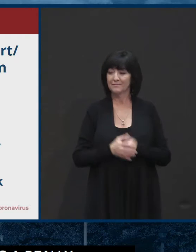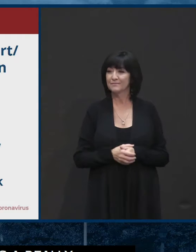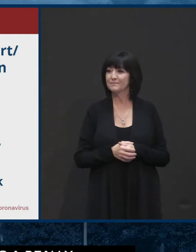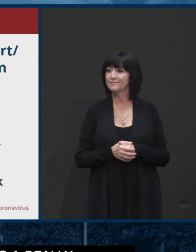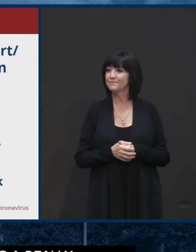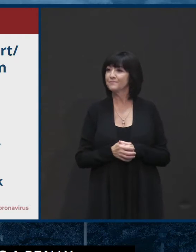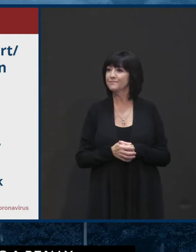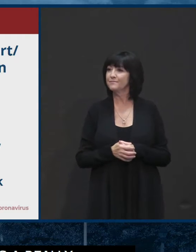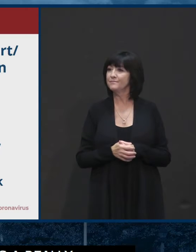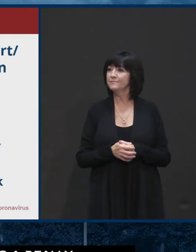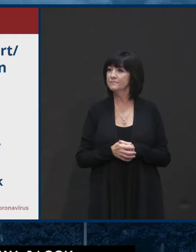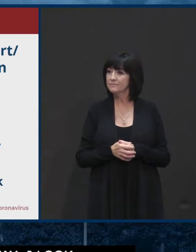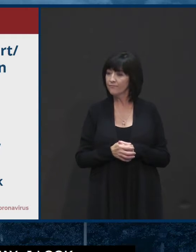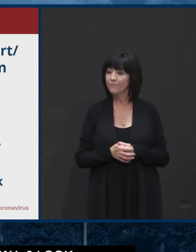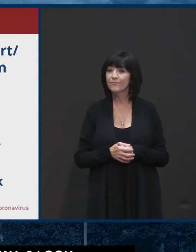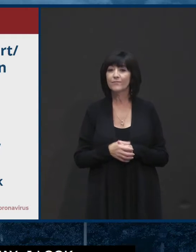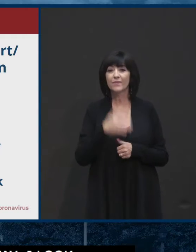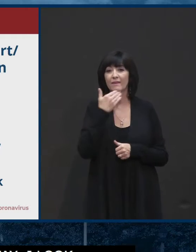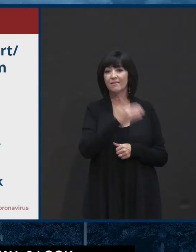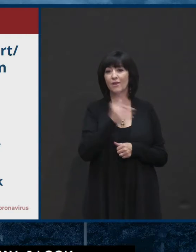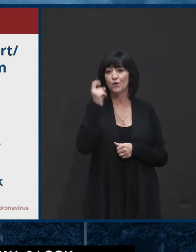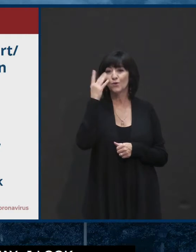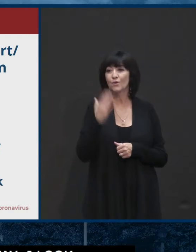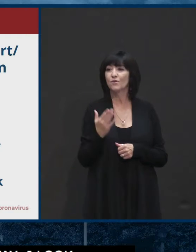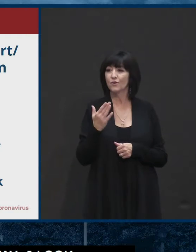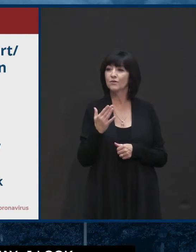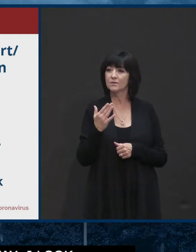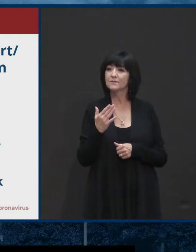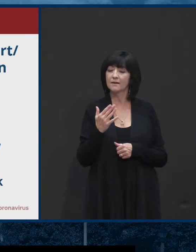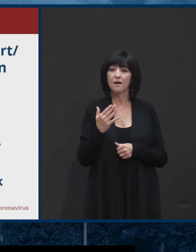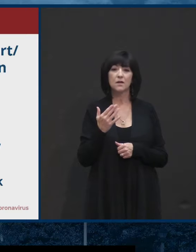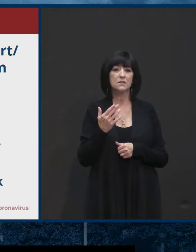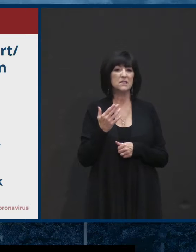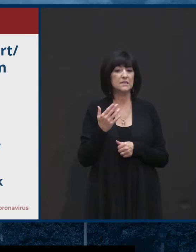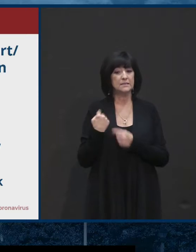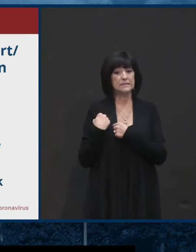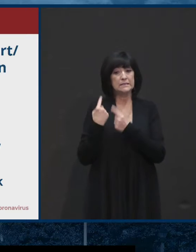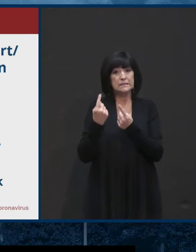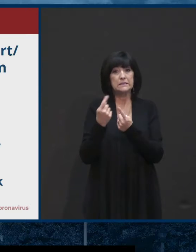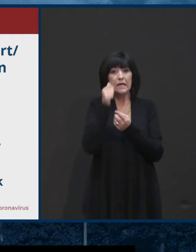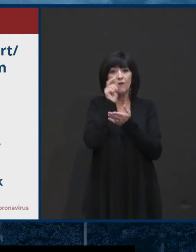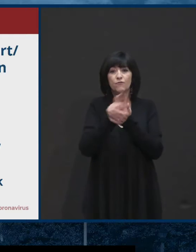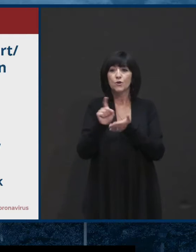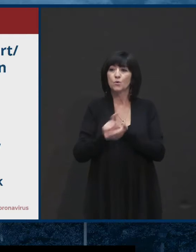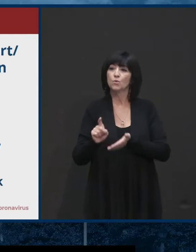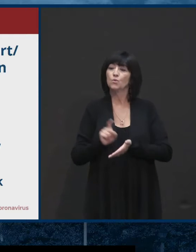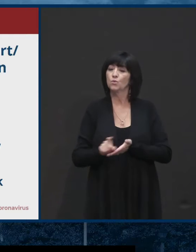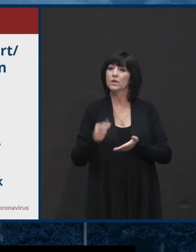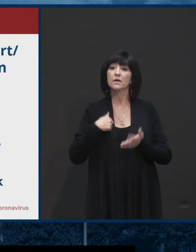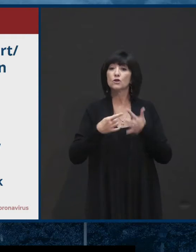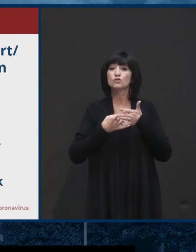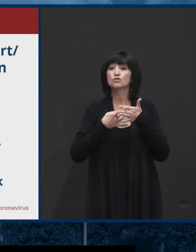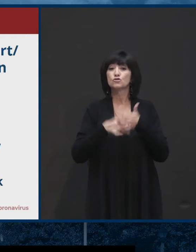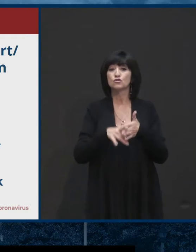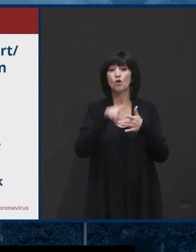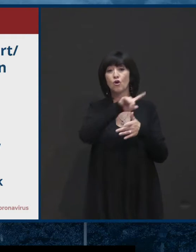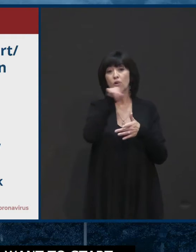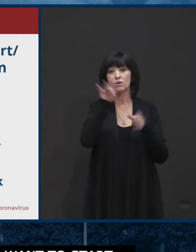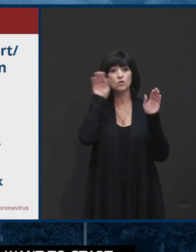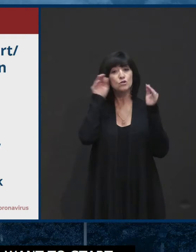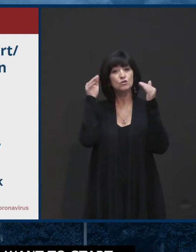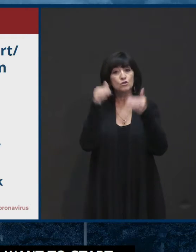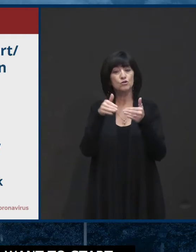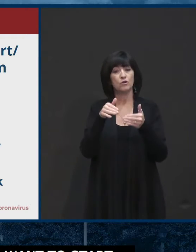So, like every week, I want to start with the areas of concern that we're seeing in the state. And top of